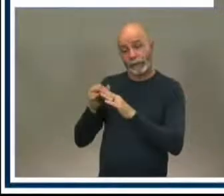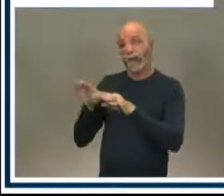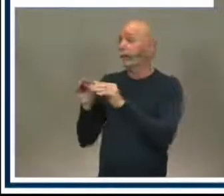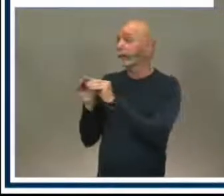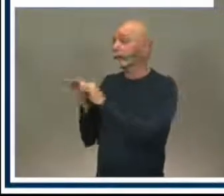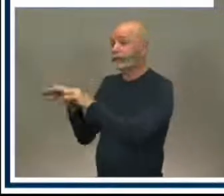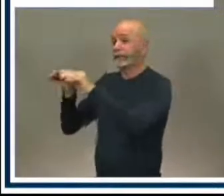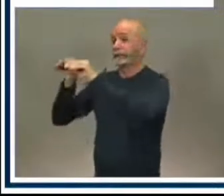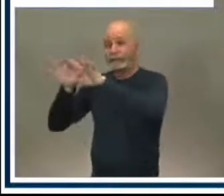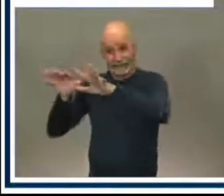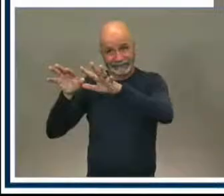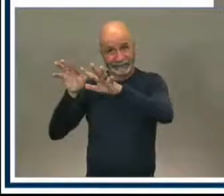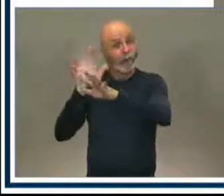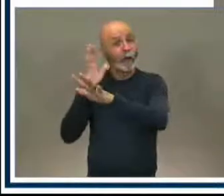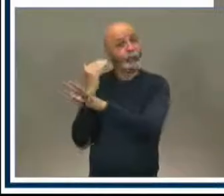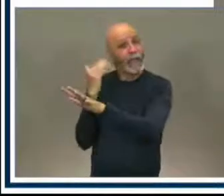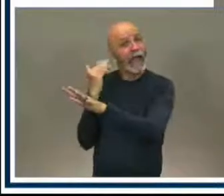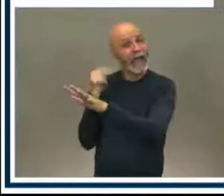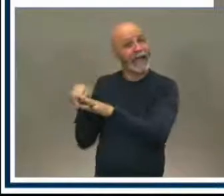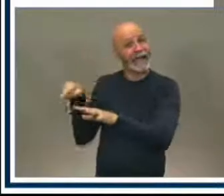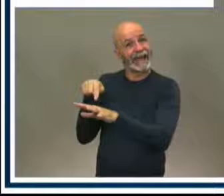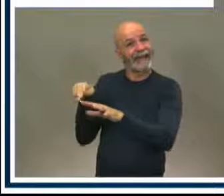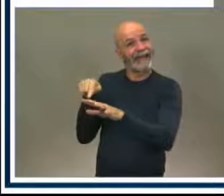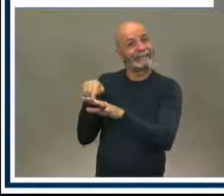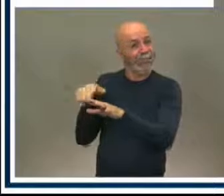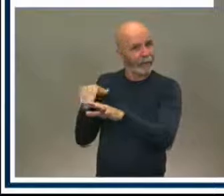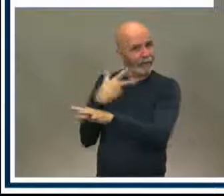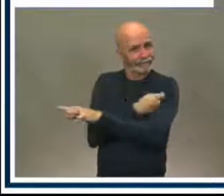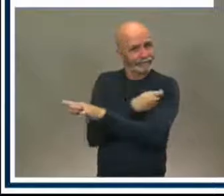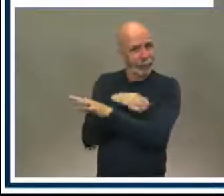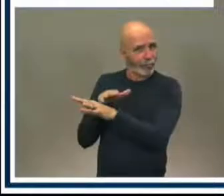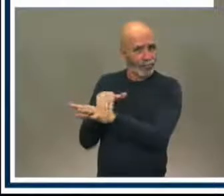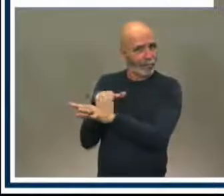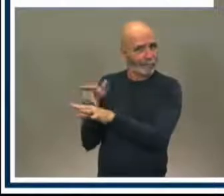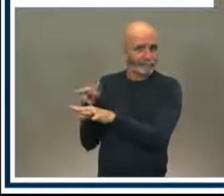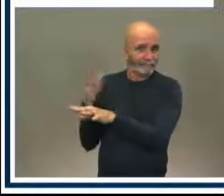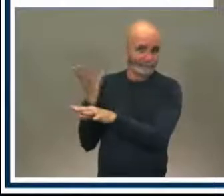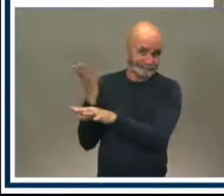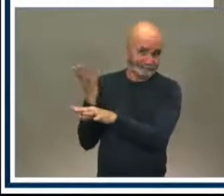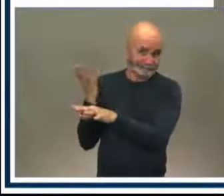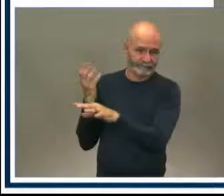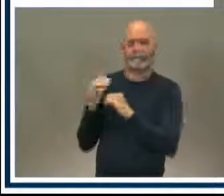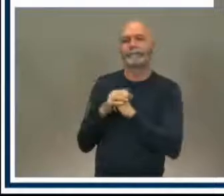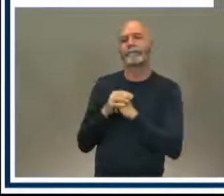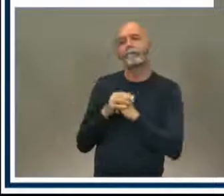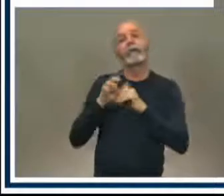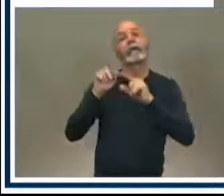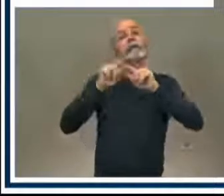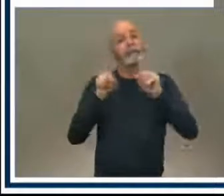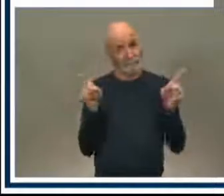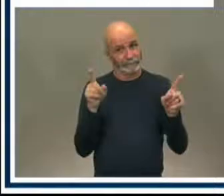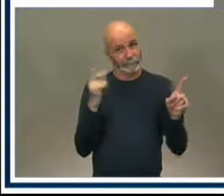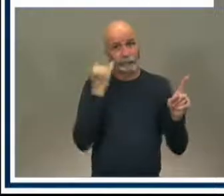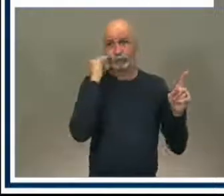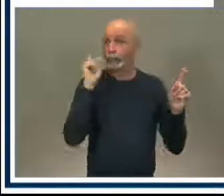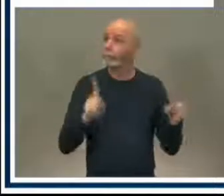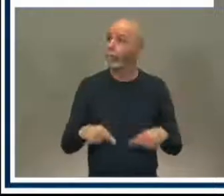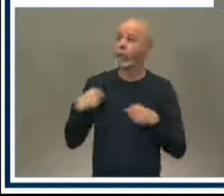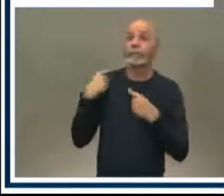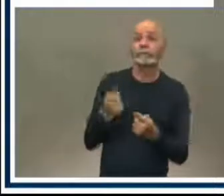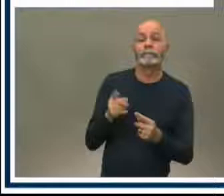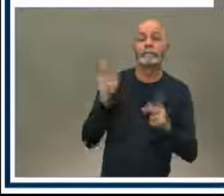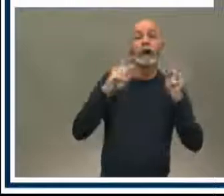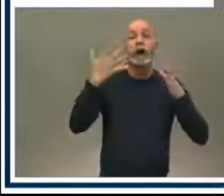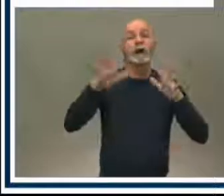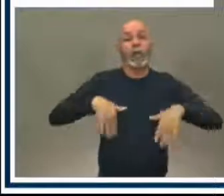they have high rates of people unvaccinated. But we are not seeing any indication so far of spread into the broader